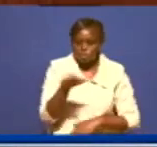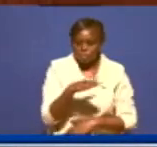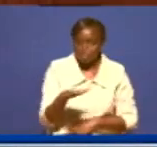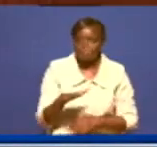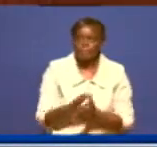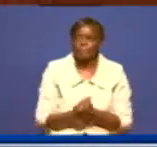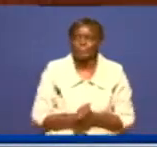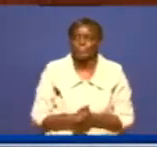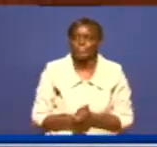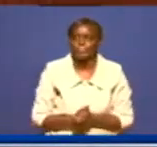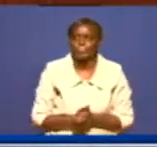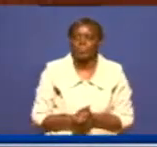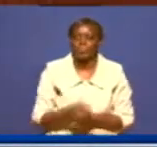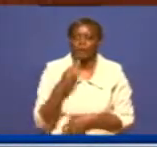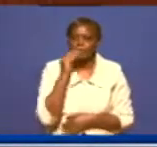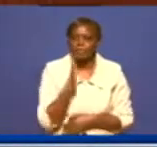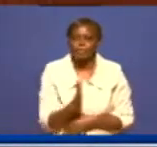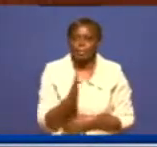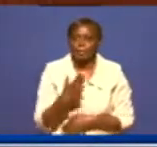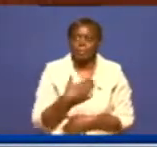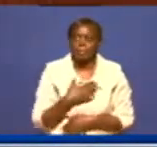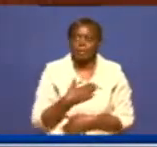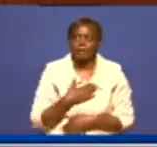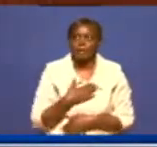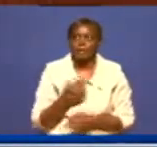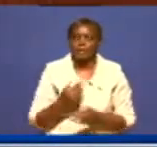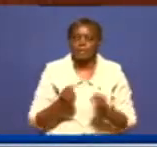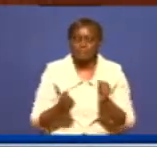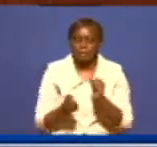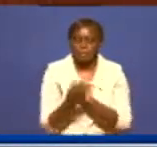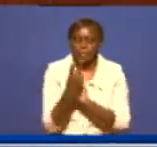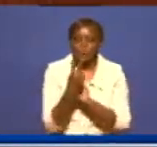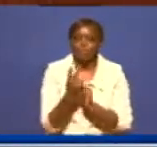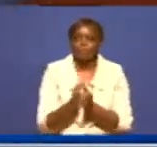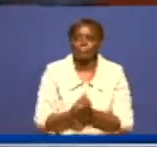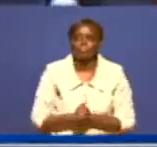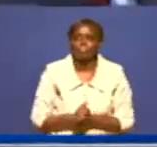Madam Speaker, I beg to second.